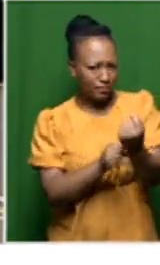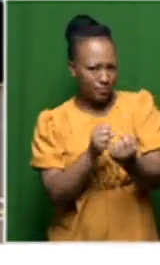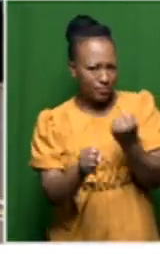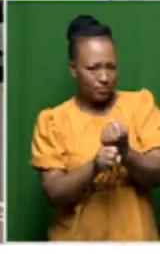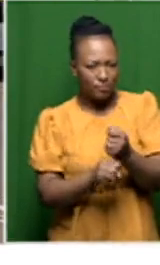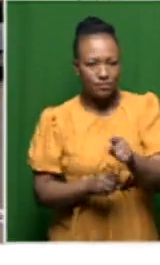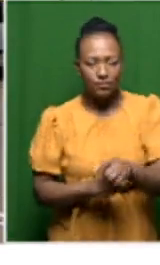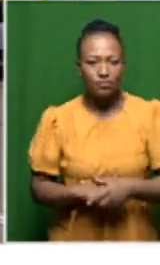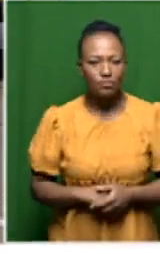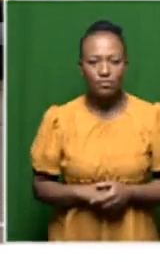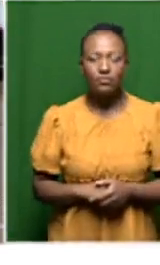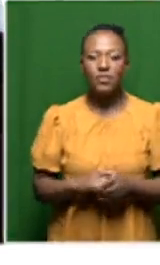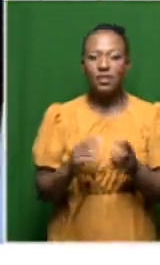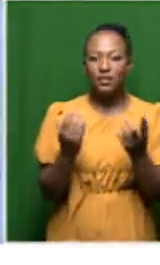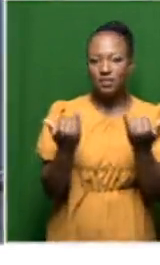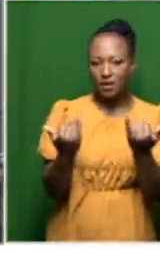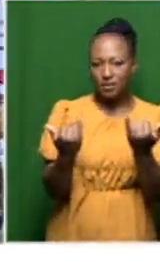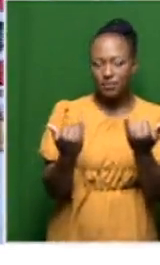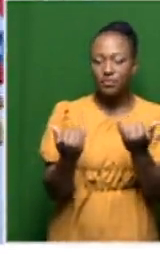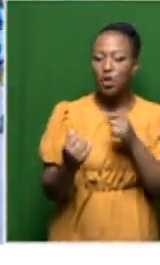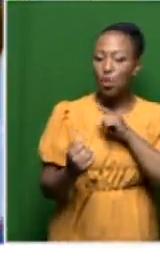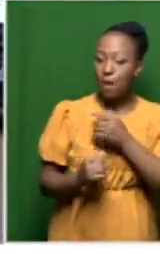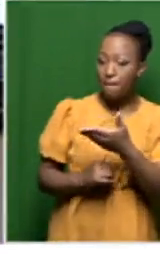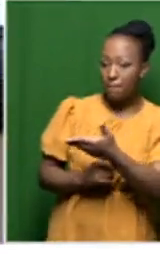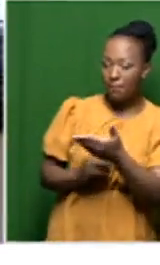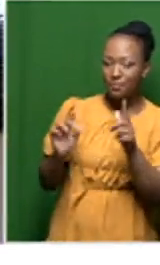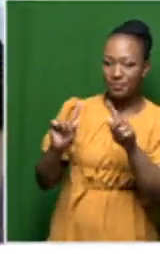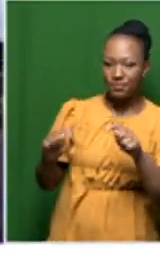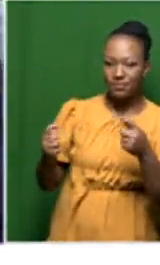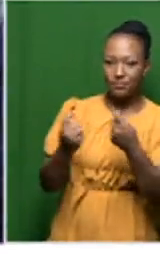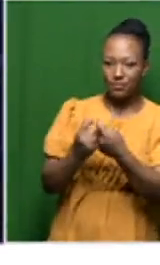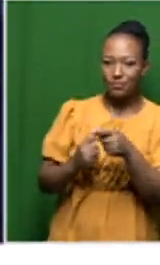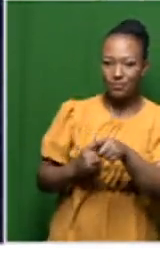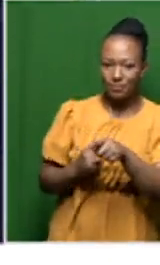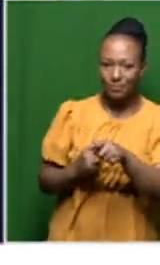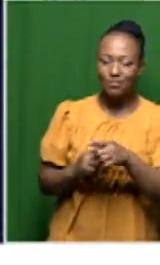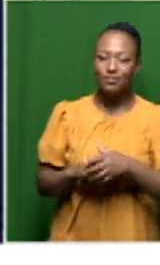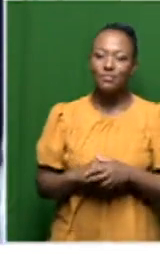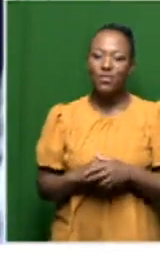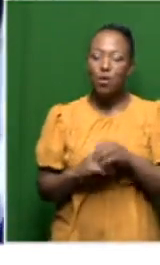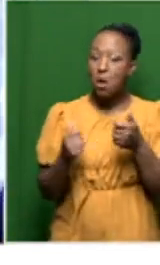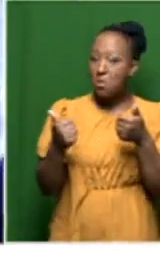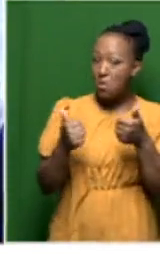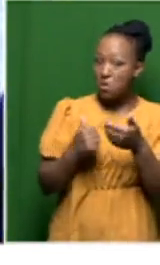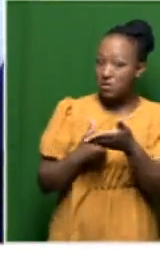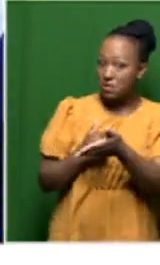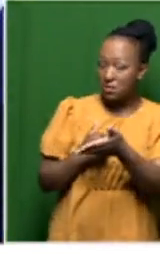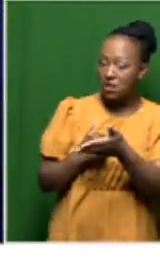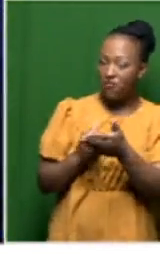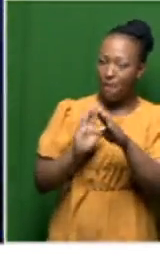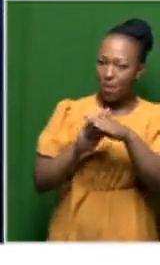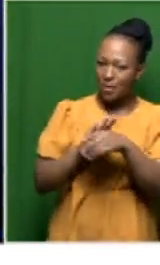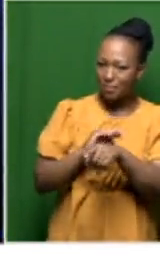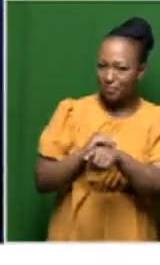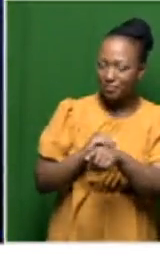It started, I suppose, as an idea in 2019 and then had to be shelved until now. MEC, good to have you here on the